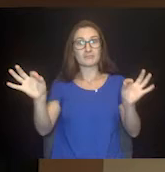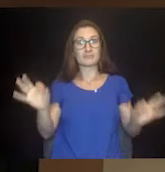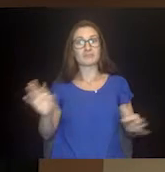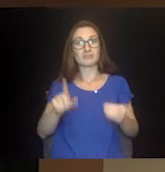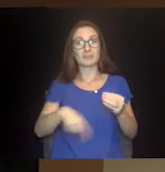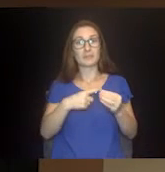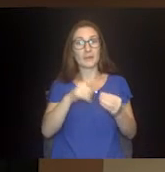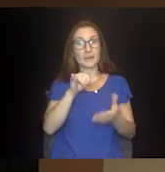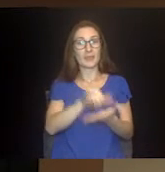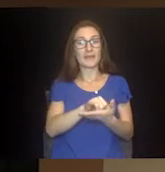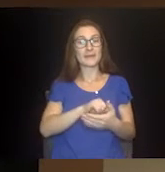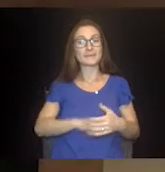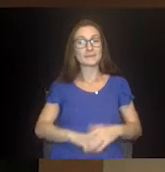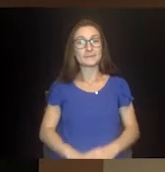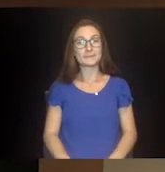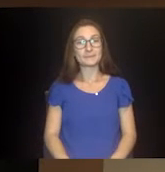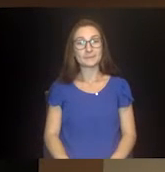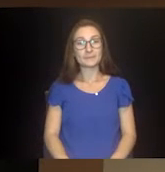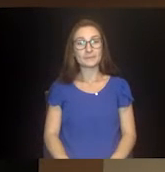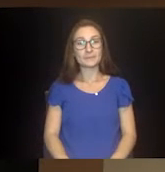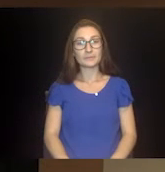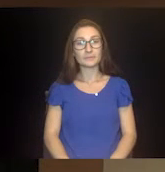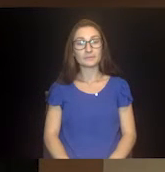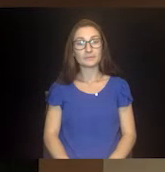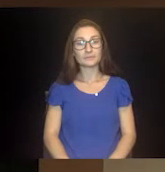about that.